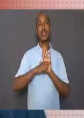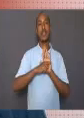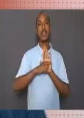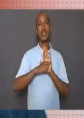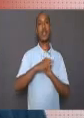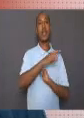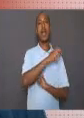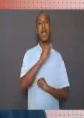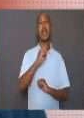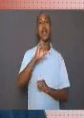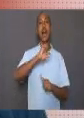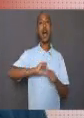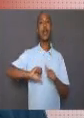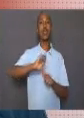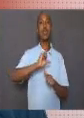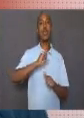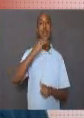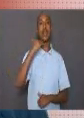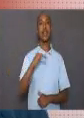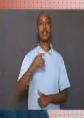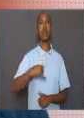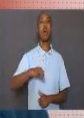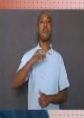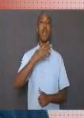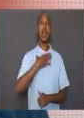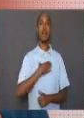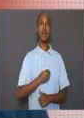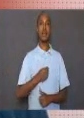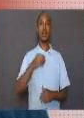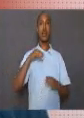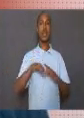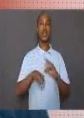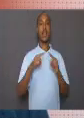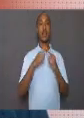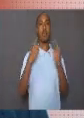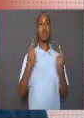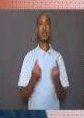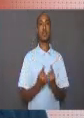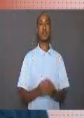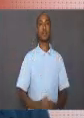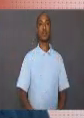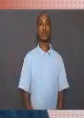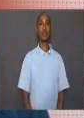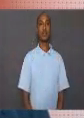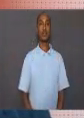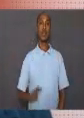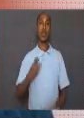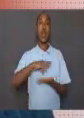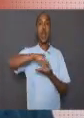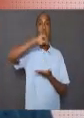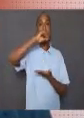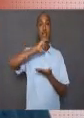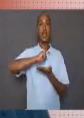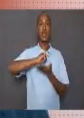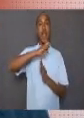electronegativity and atomic radius of elements within a group. We learned